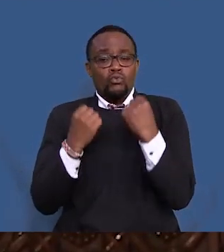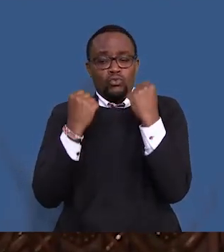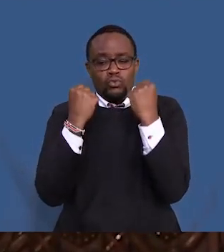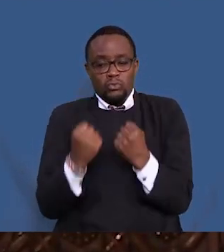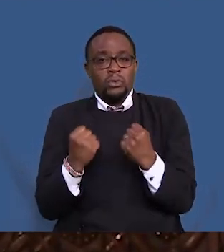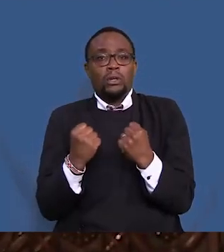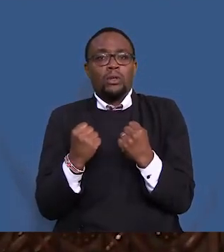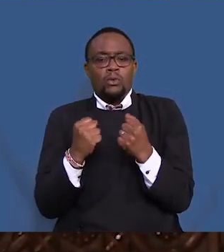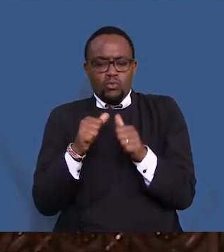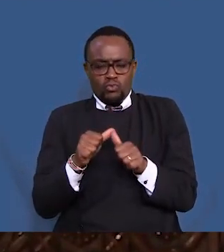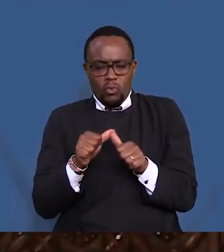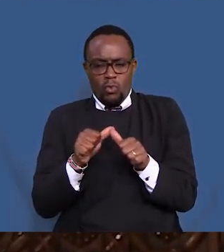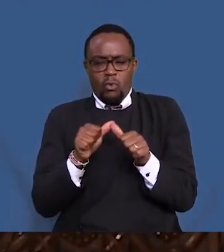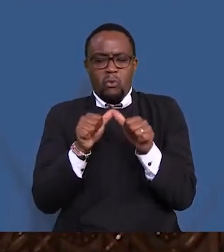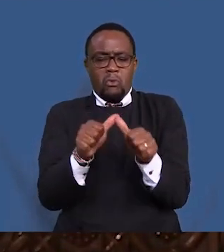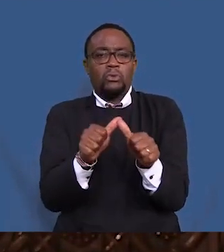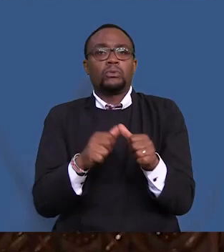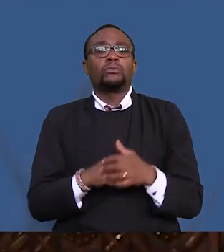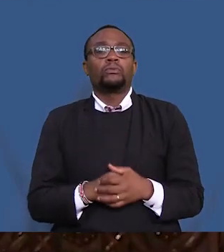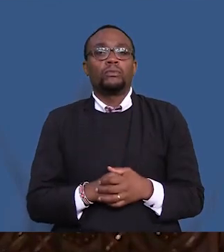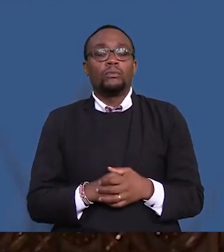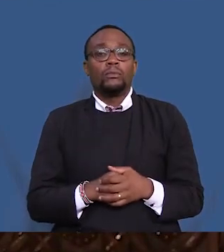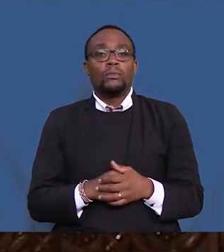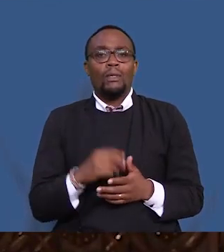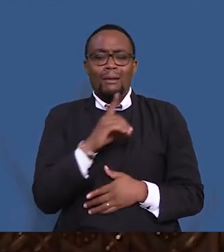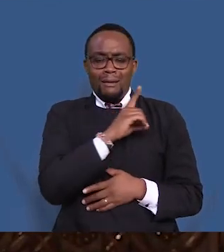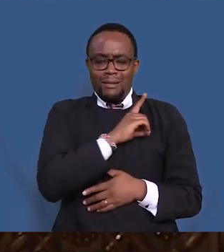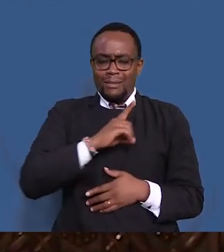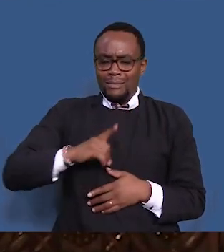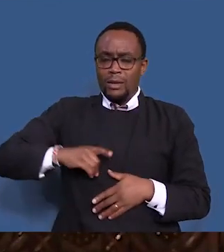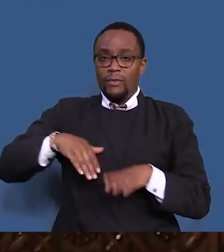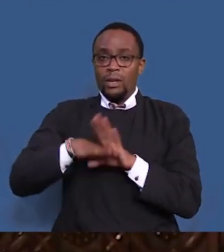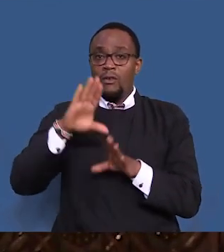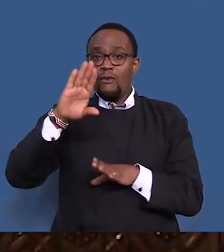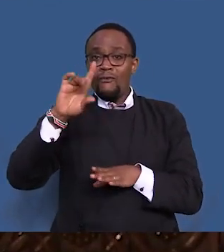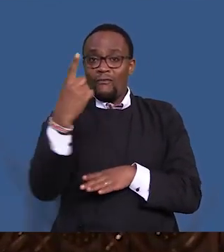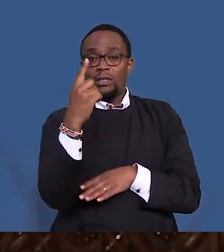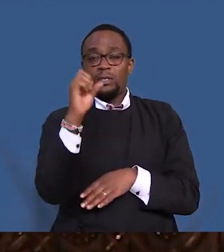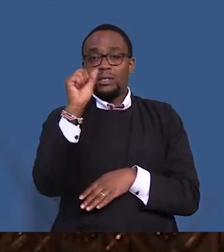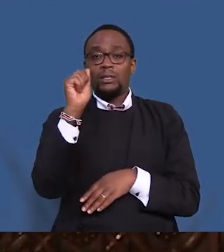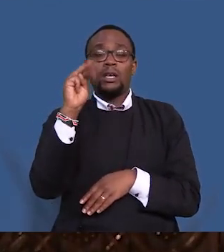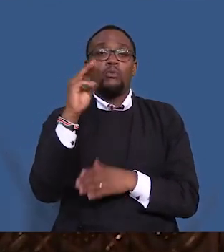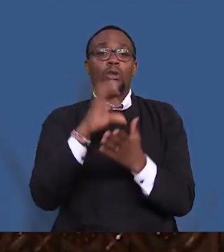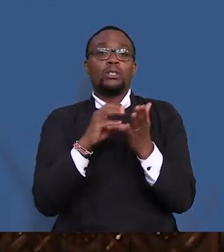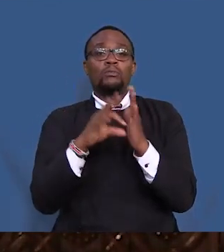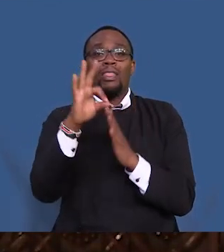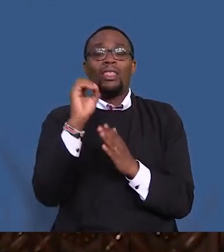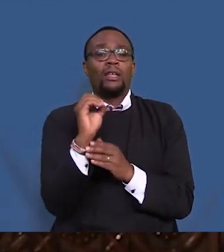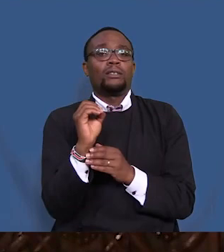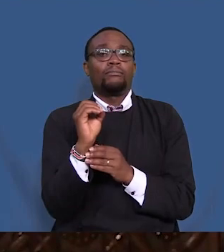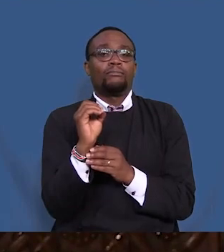strength to endure. David, in 1 Samuel chapter 30, when they got to